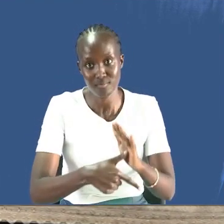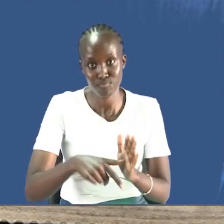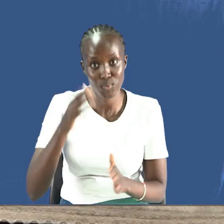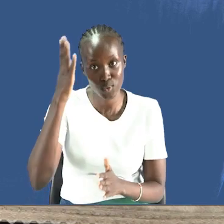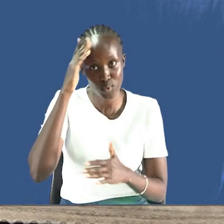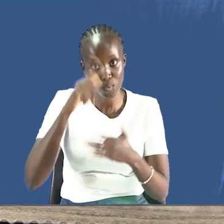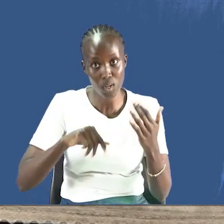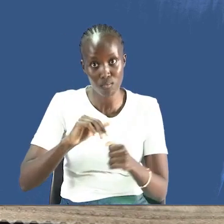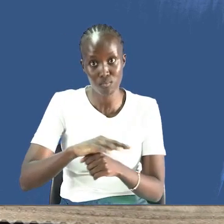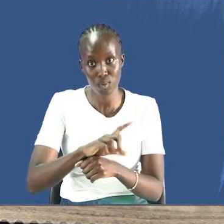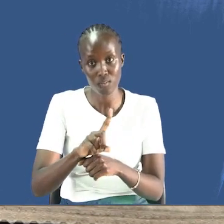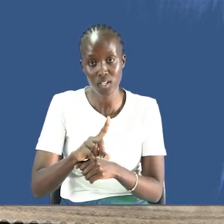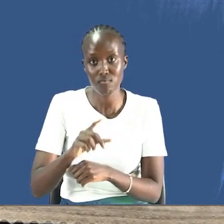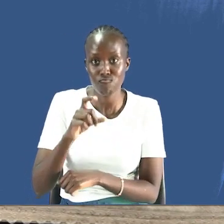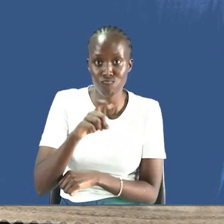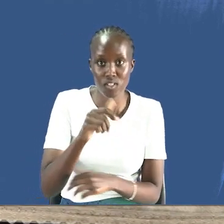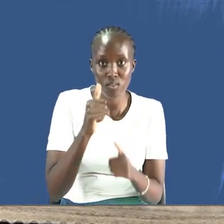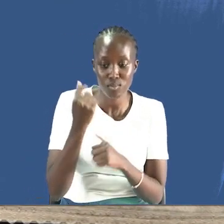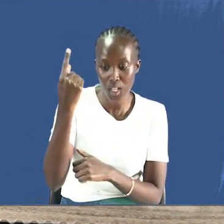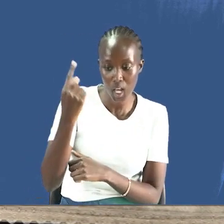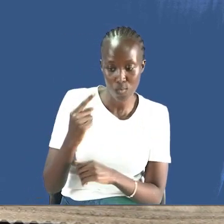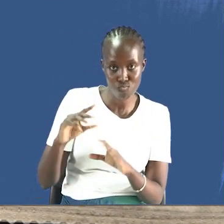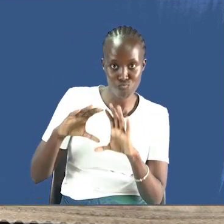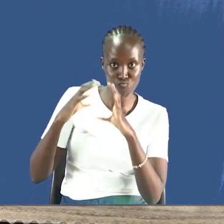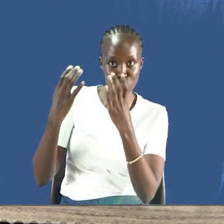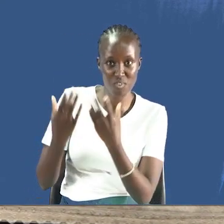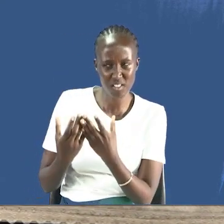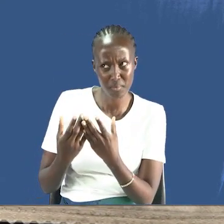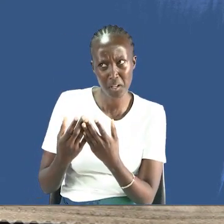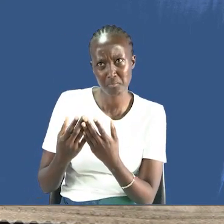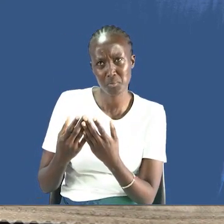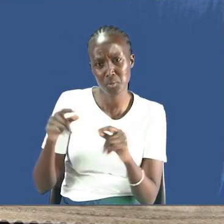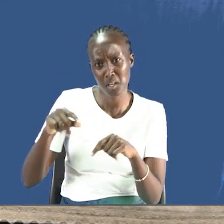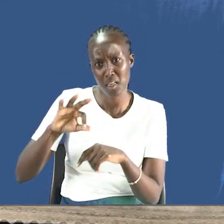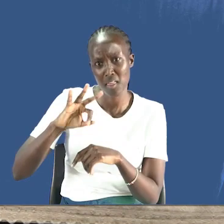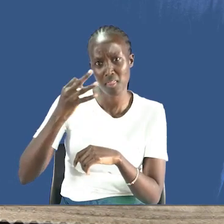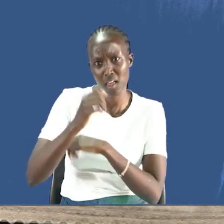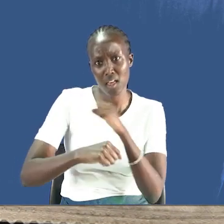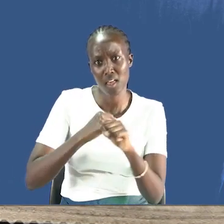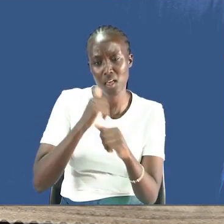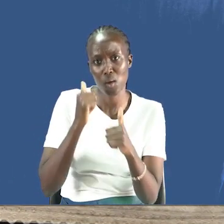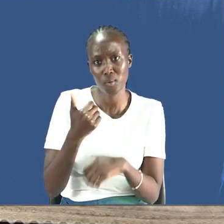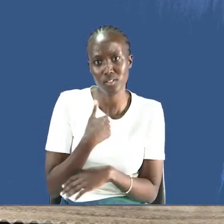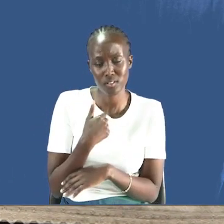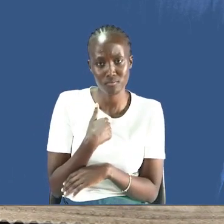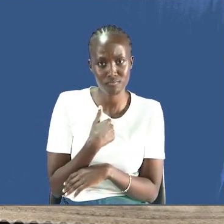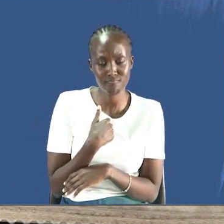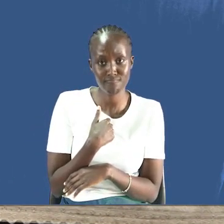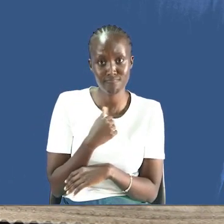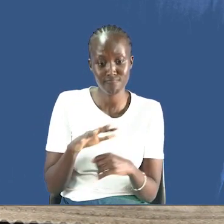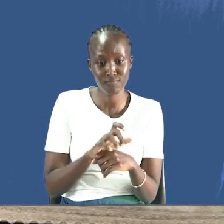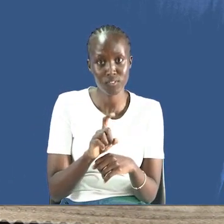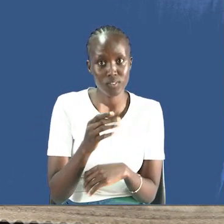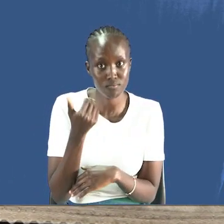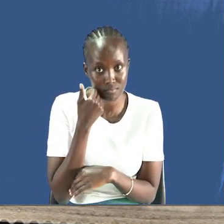that came into this world. This is the second year, the third year that we are going through this phase of having